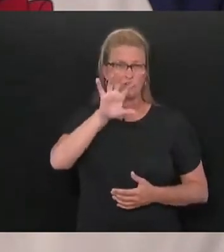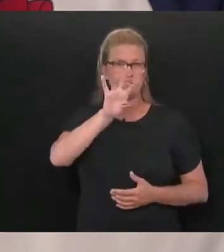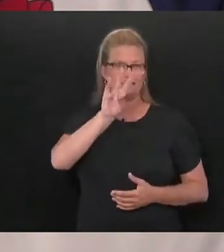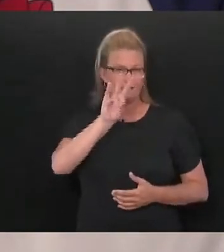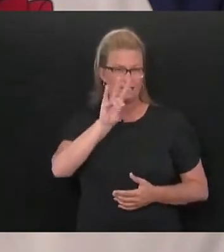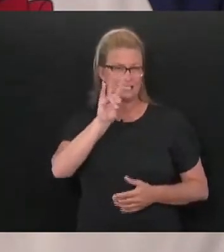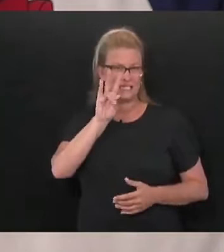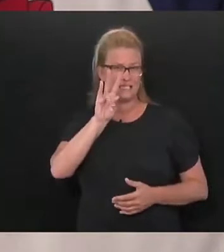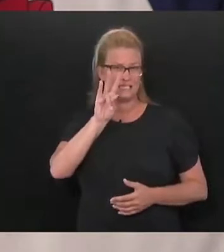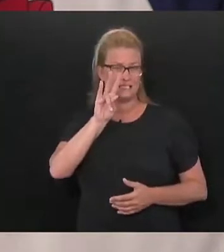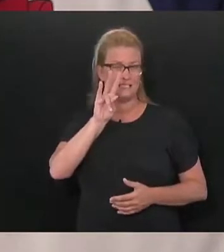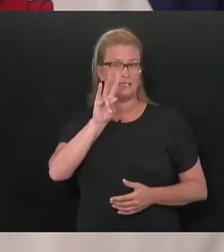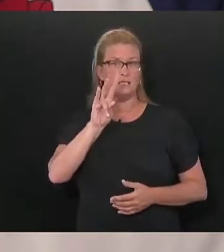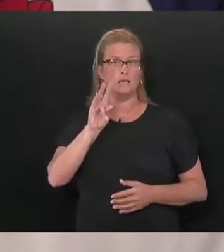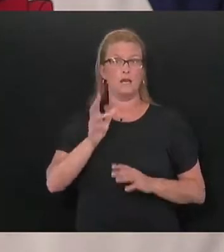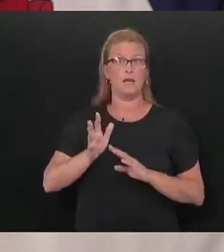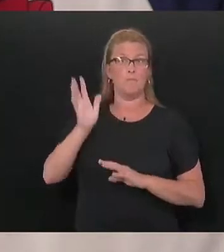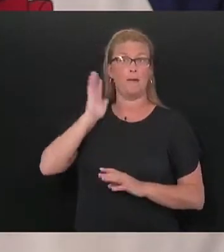1,817 from